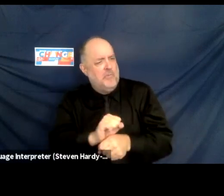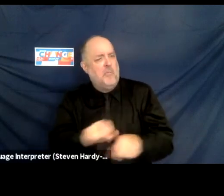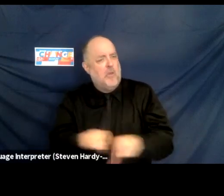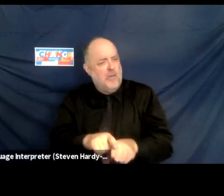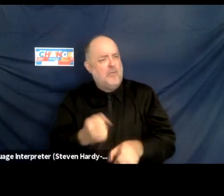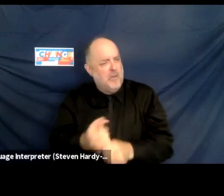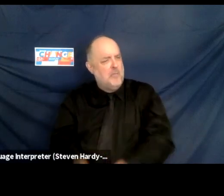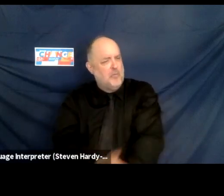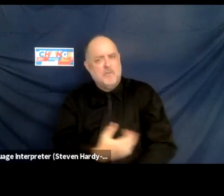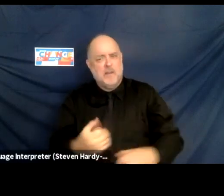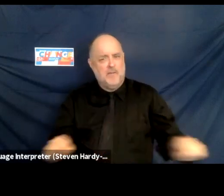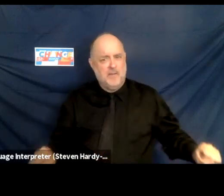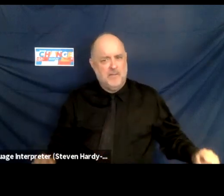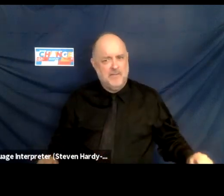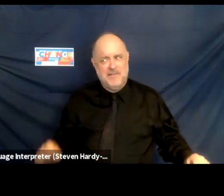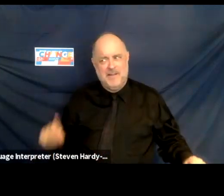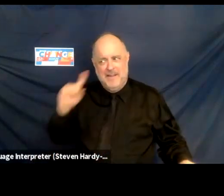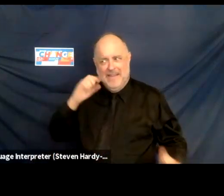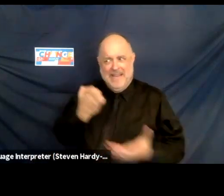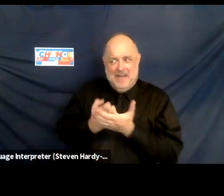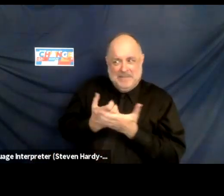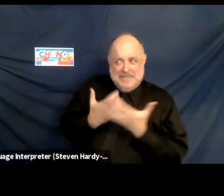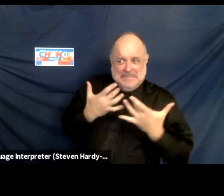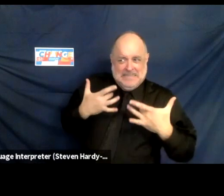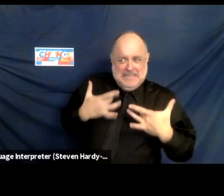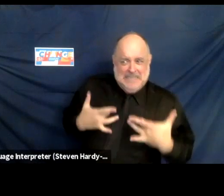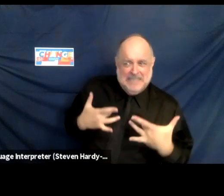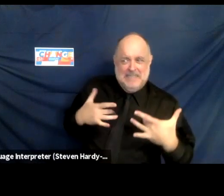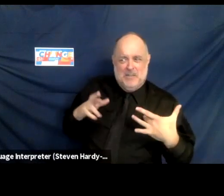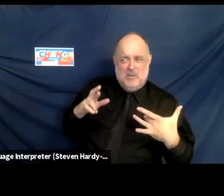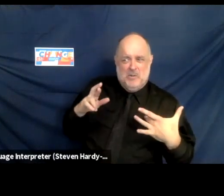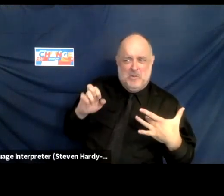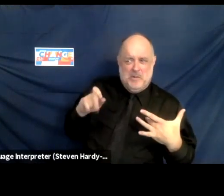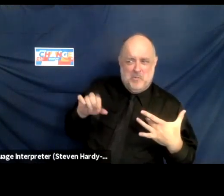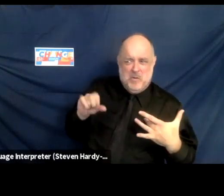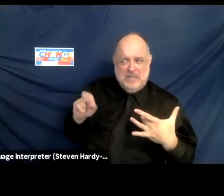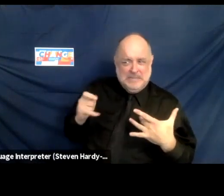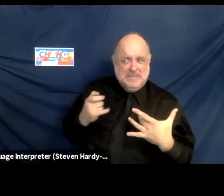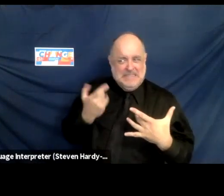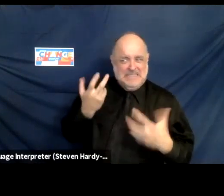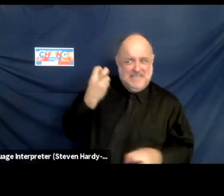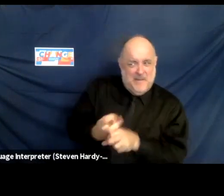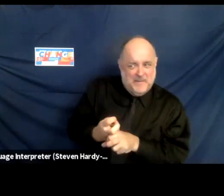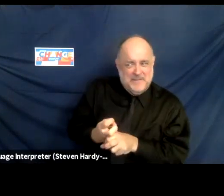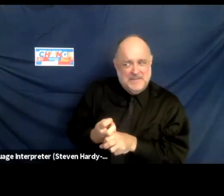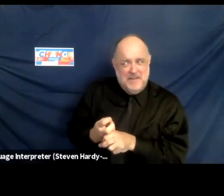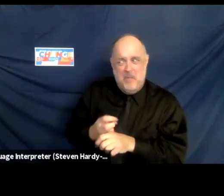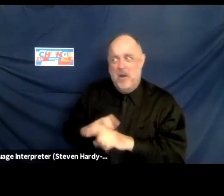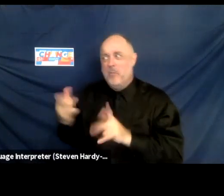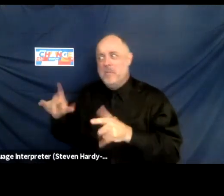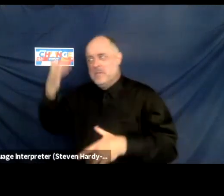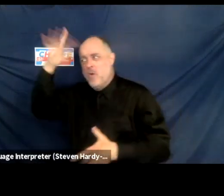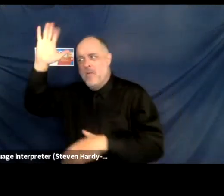recession, I think, may come sooner than not. We're hearing encouraging words out of the mouths of a lot of economists, people smarter than me. But